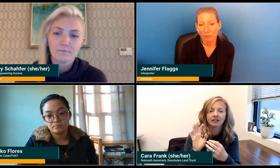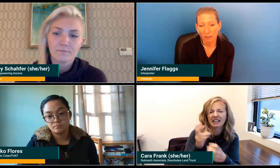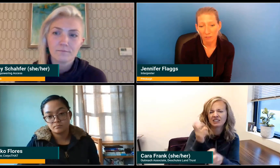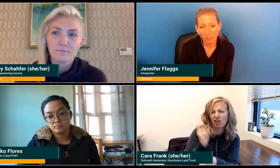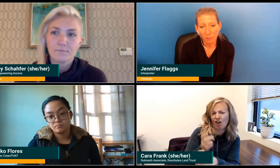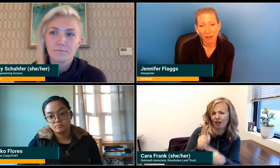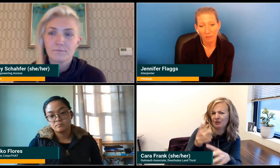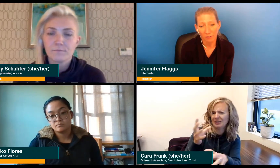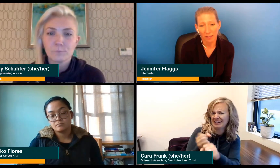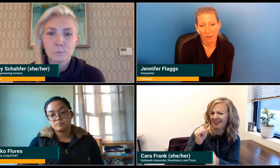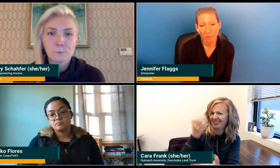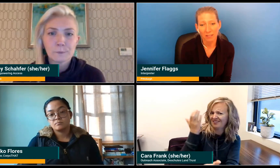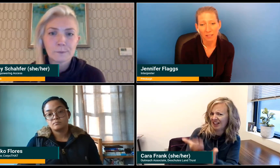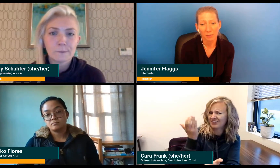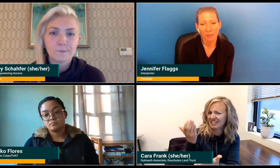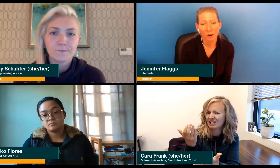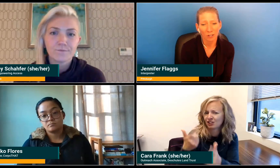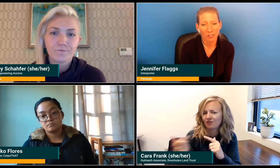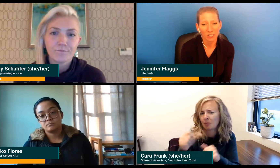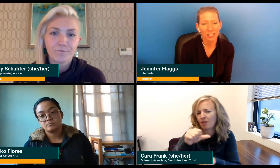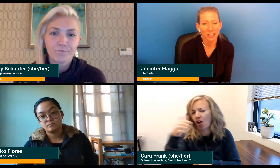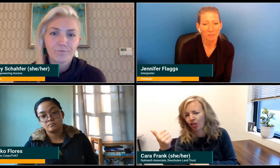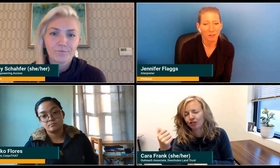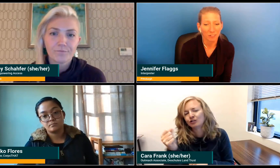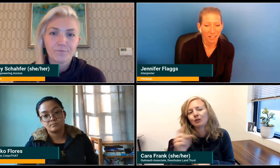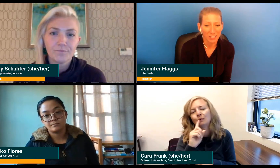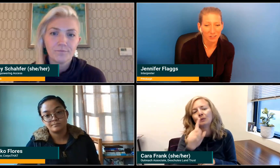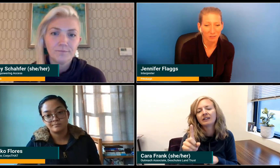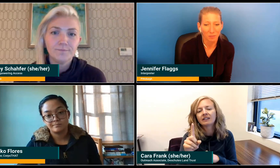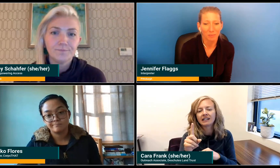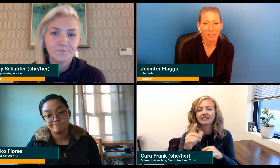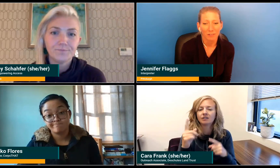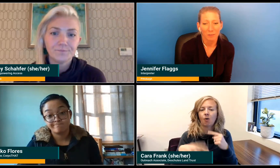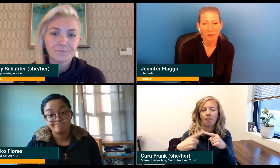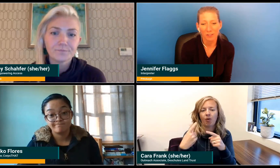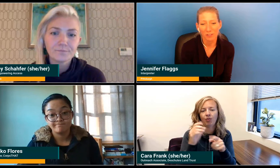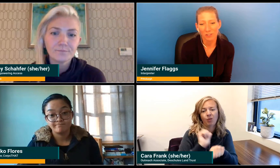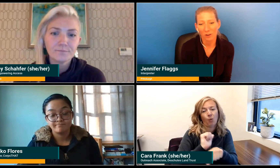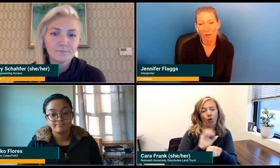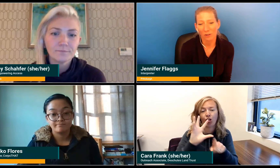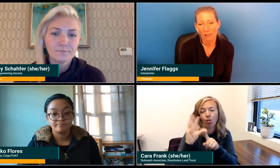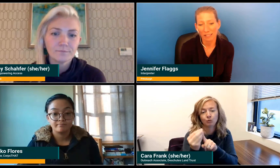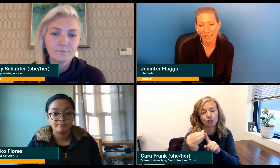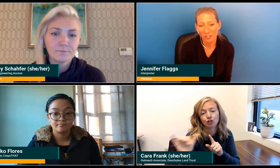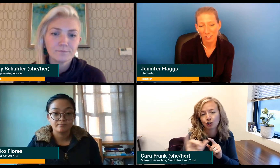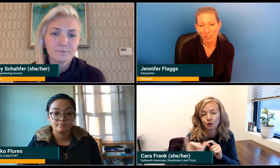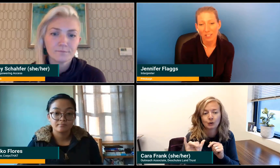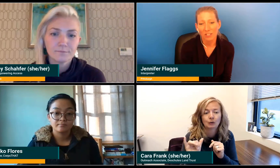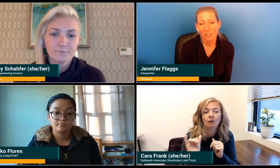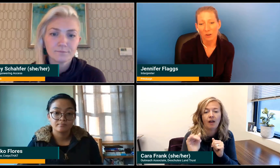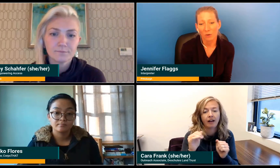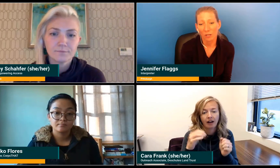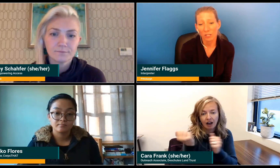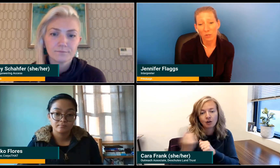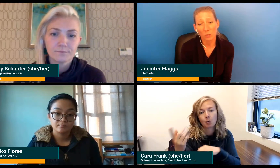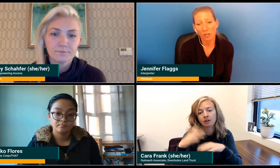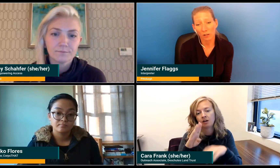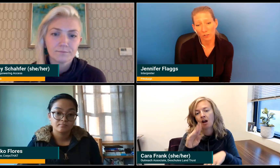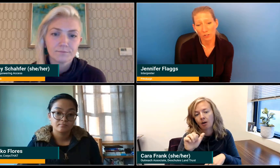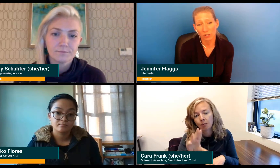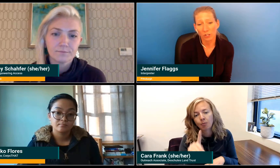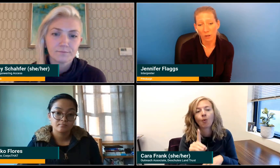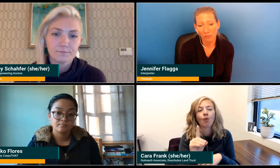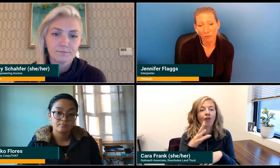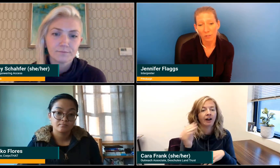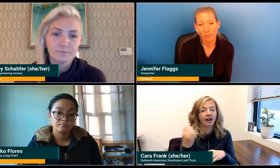when I provide feedback for them, it's a little bit harder to get verification from others, so, or validation. So, and it's the work